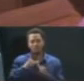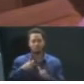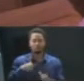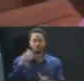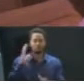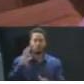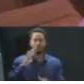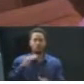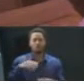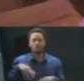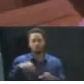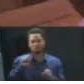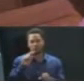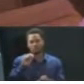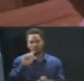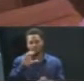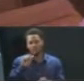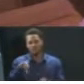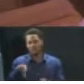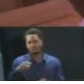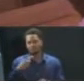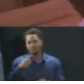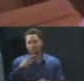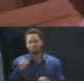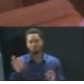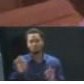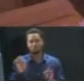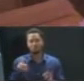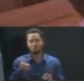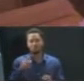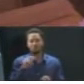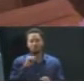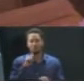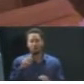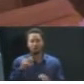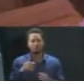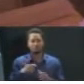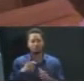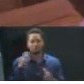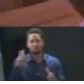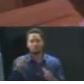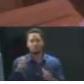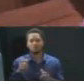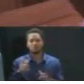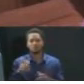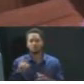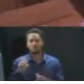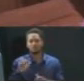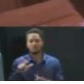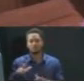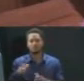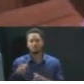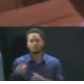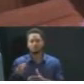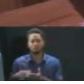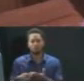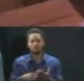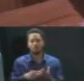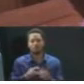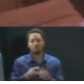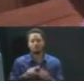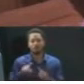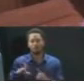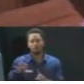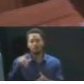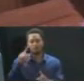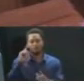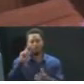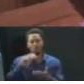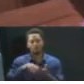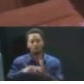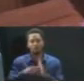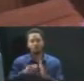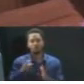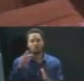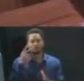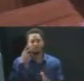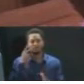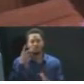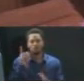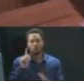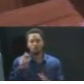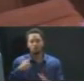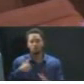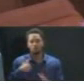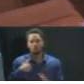They were nothing to worry about and were not talked about really, except to notify us that they would be coming up, and their purpose was to see where we were for placement